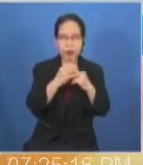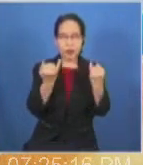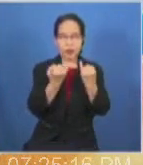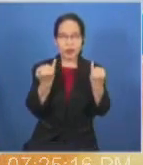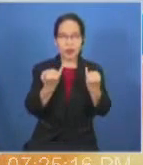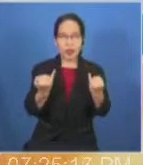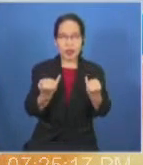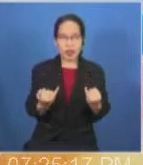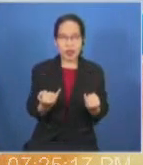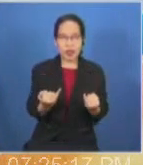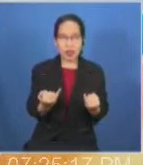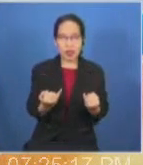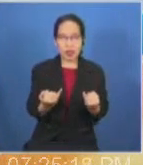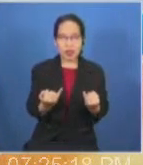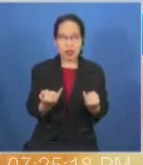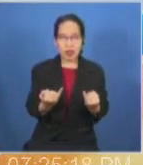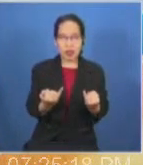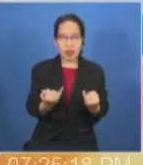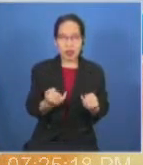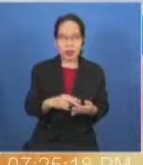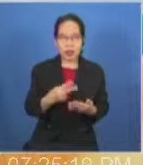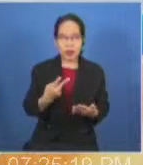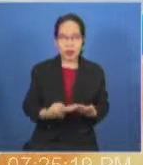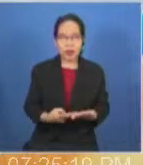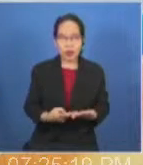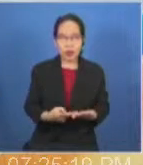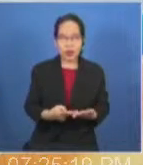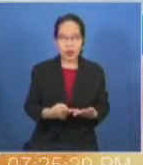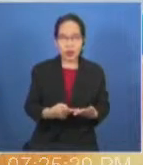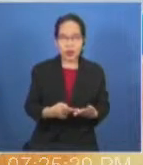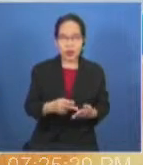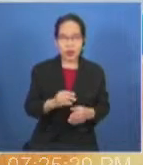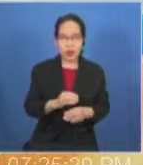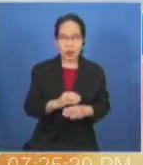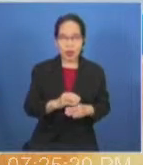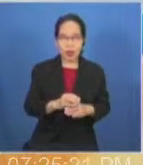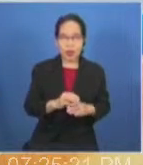There is a worship of idols.